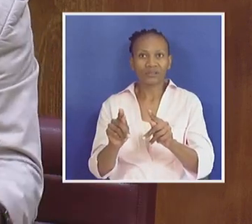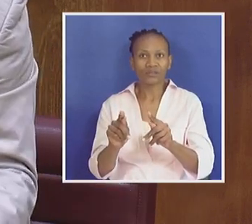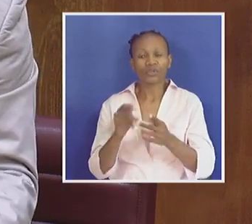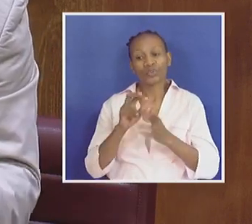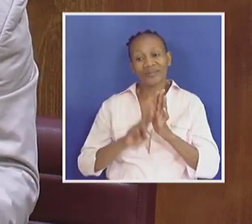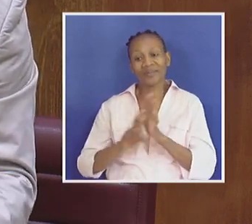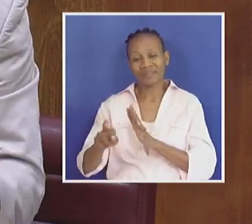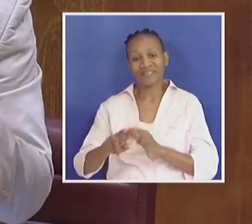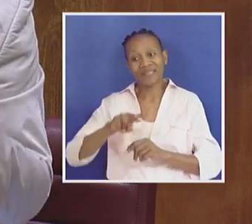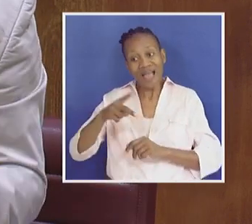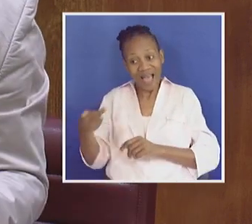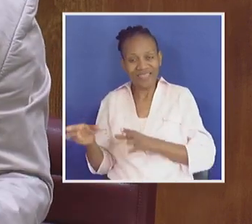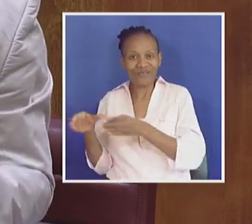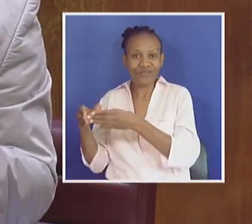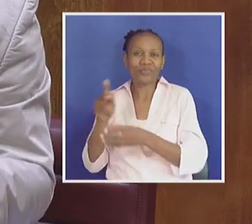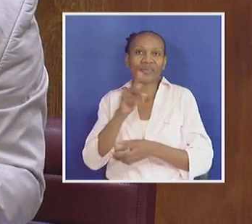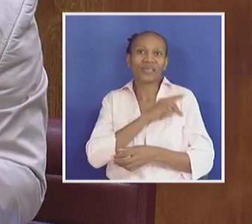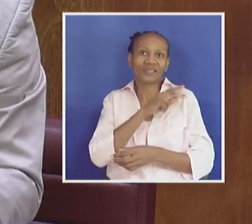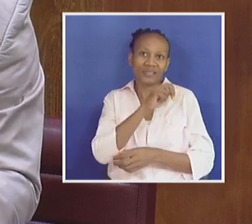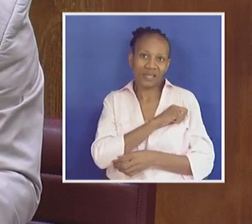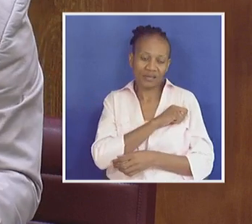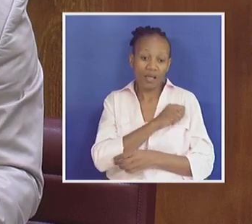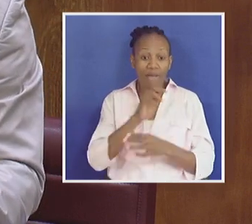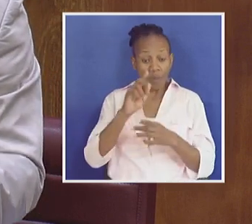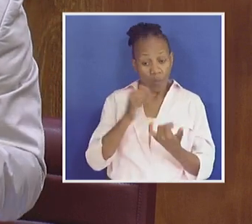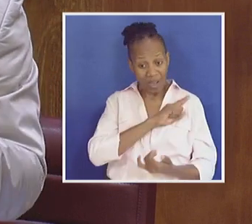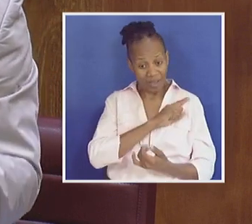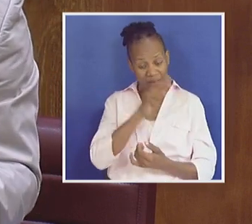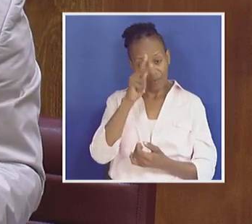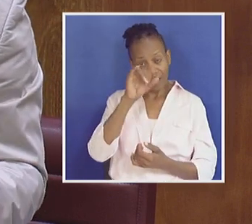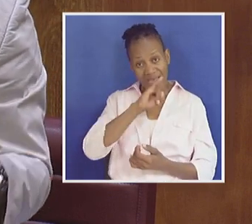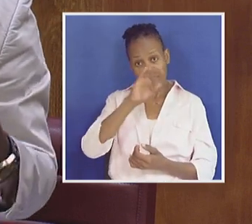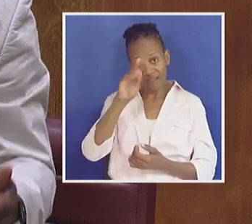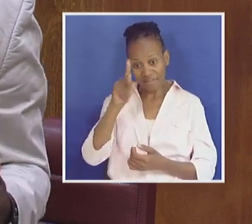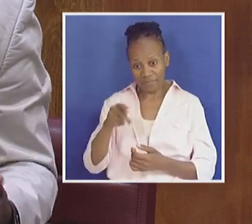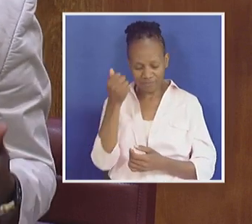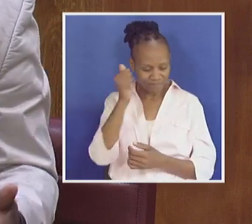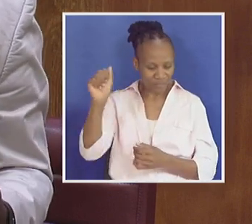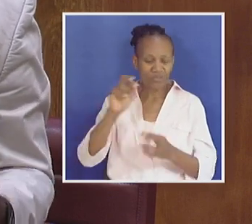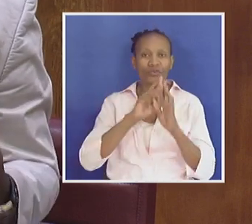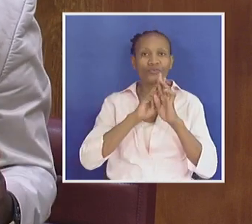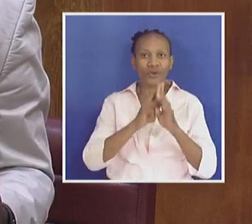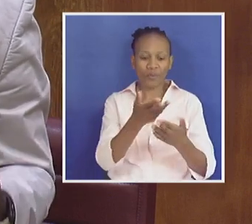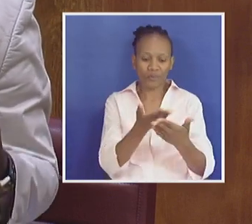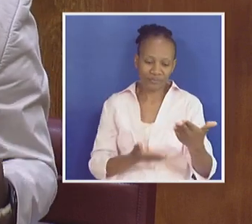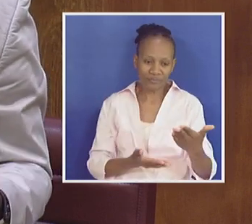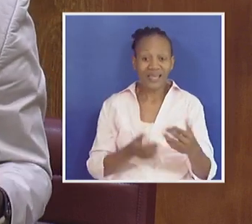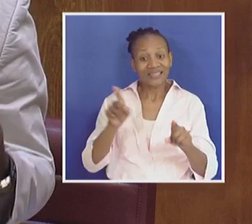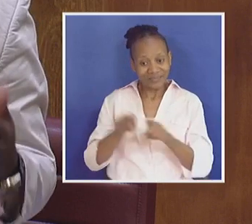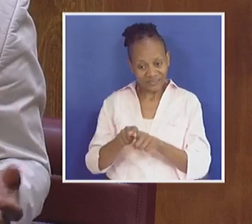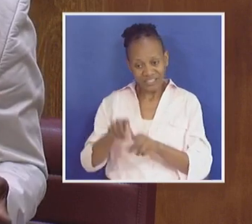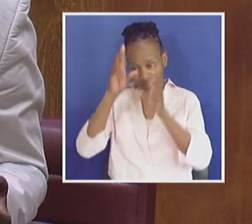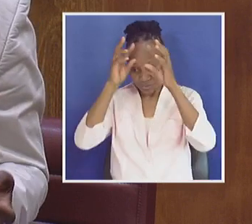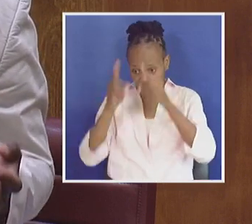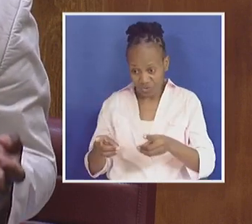KwaZulu-Natal on this matter, because the IFP objects to the report and objects to a decision that is about to be taken, which